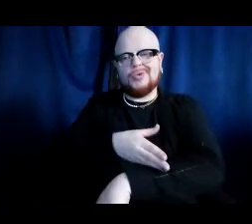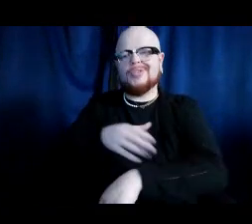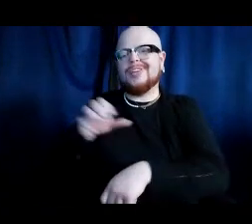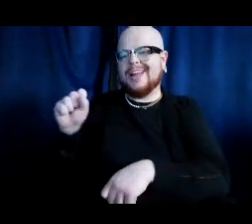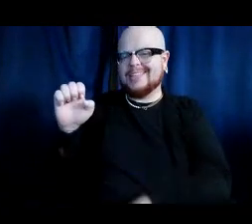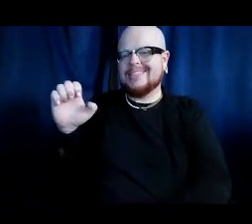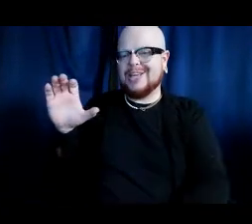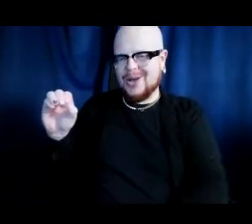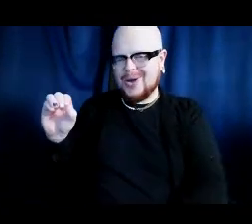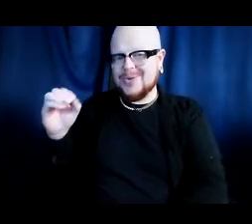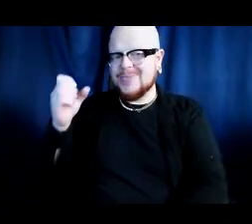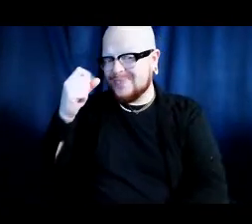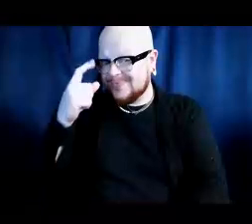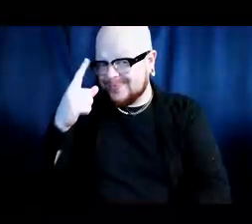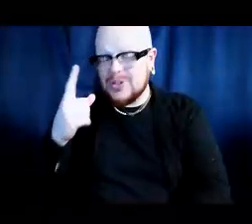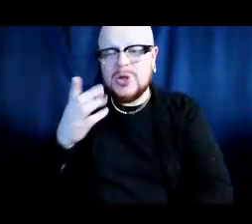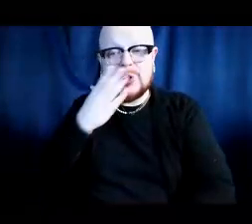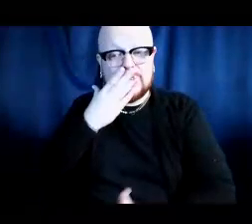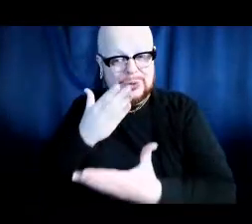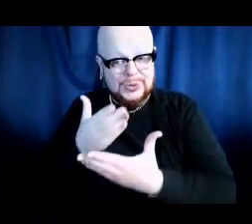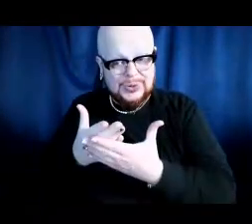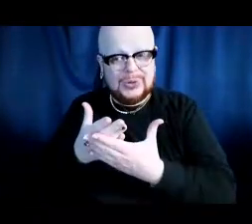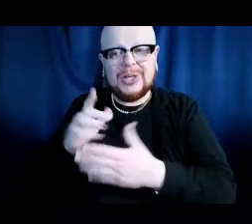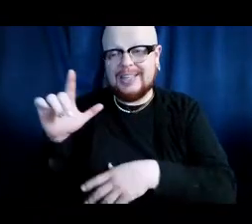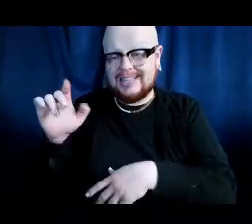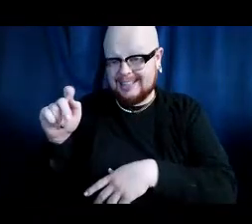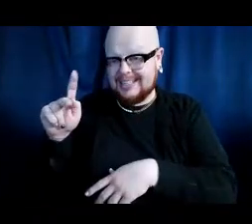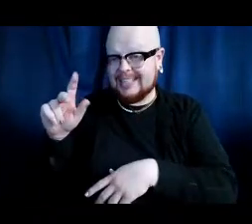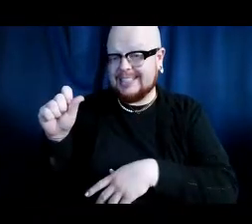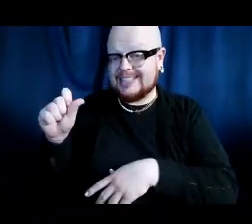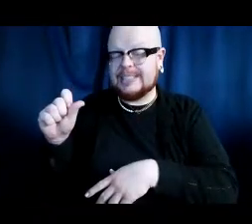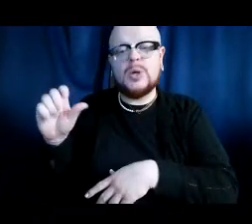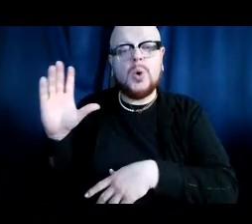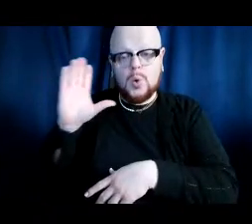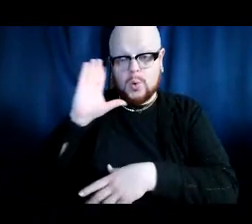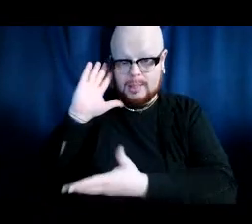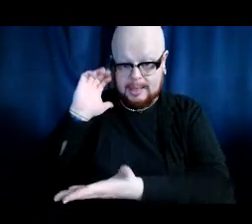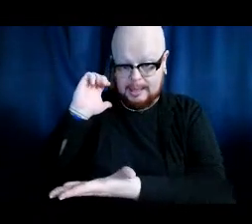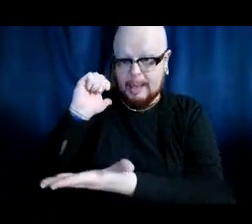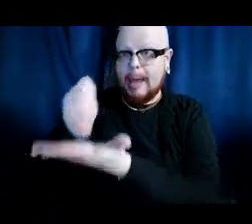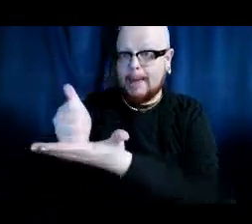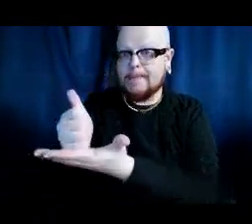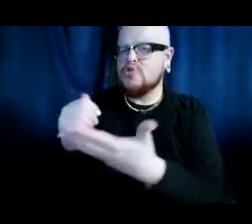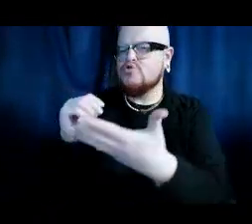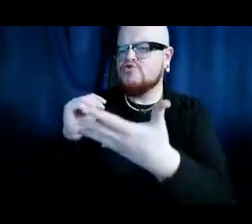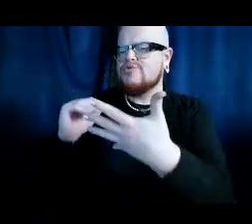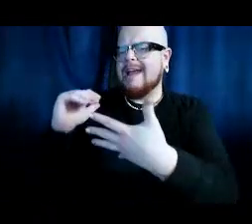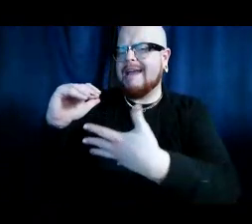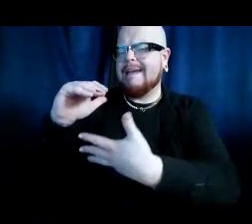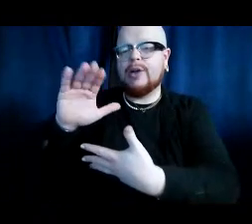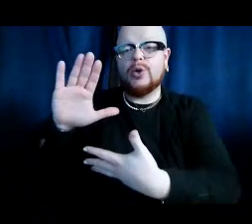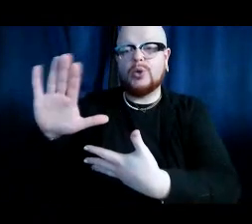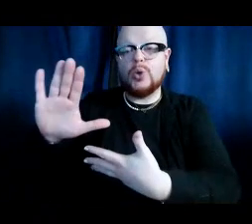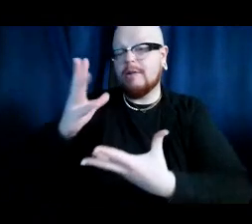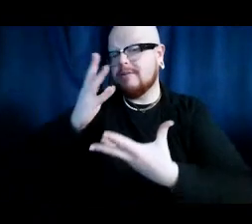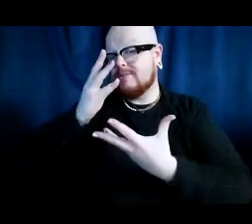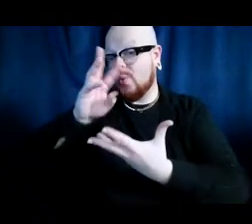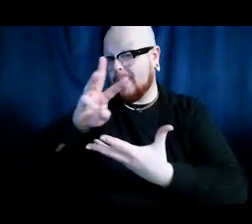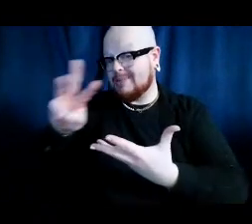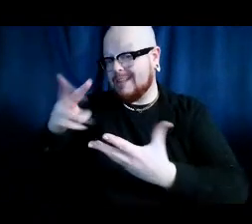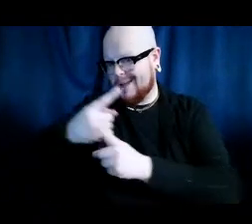page content and rank it appropriately. Shelly, do you have an example to share? I do. The